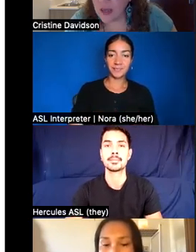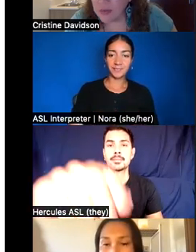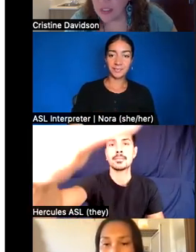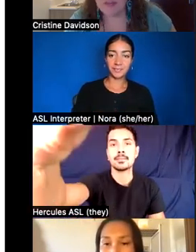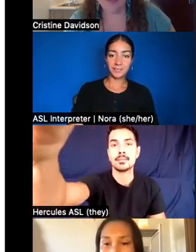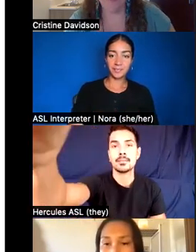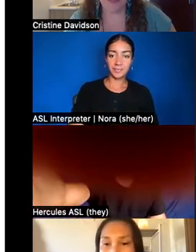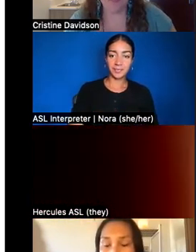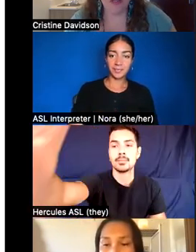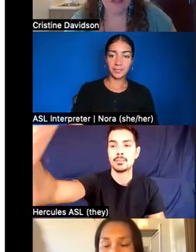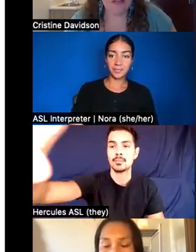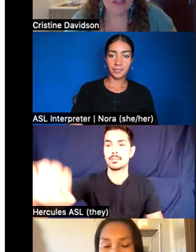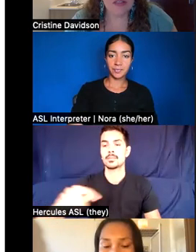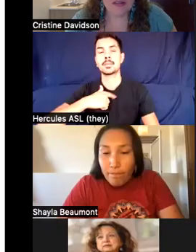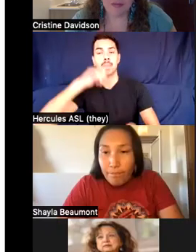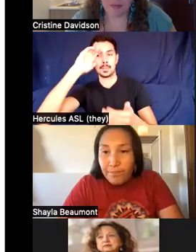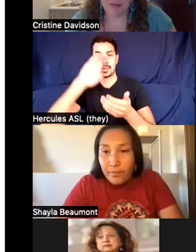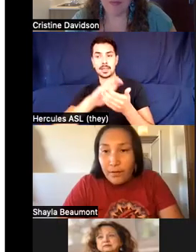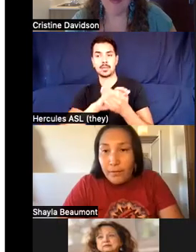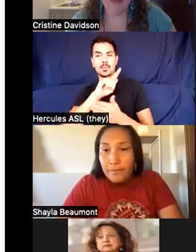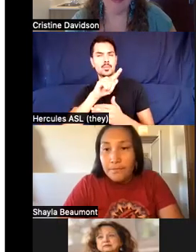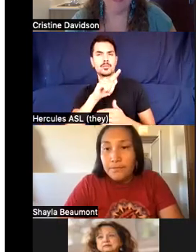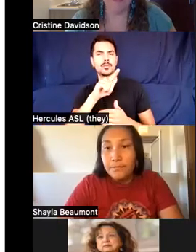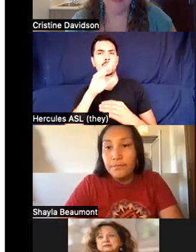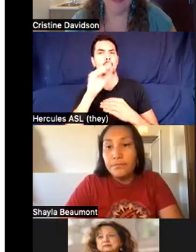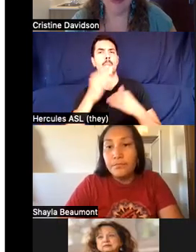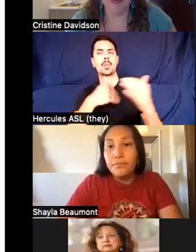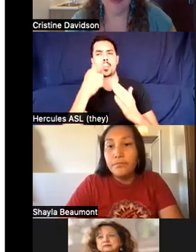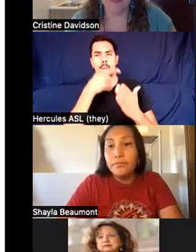Isaac said, I believe you no matter what.